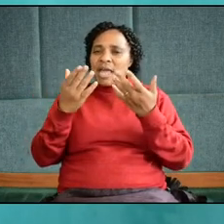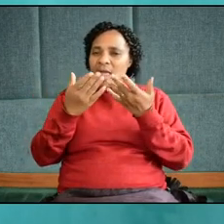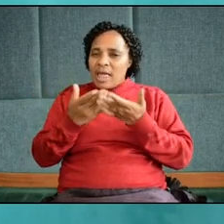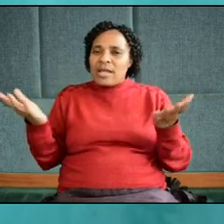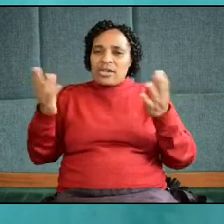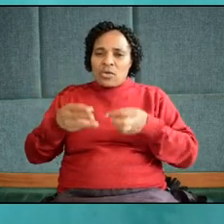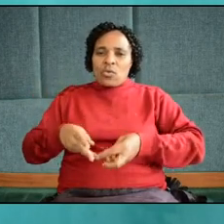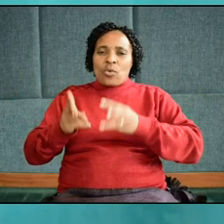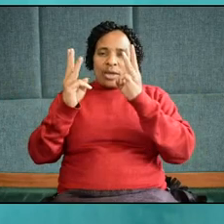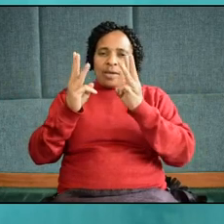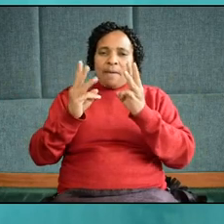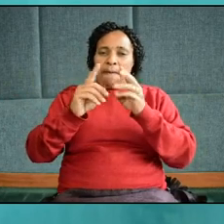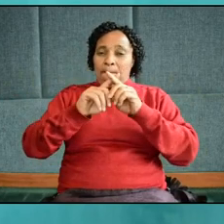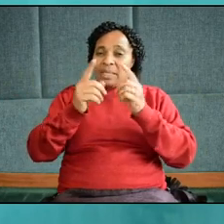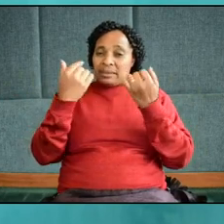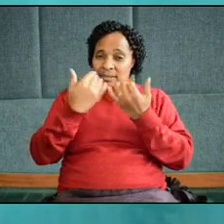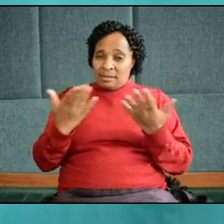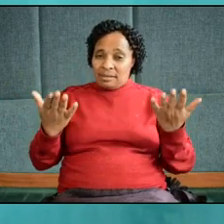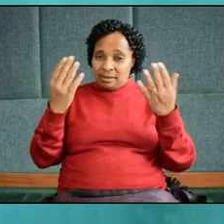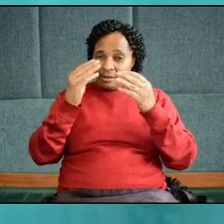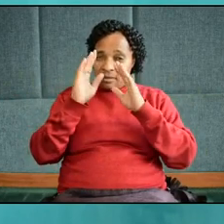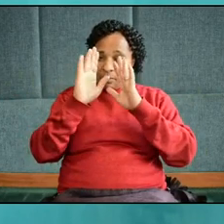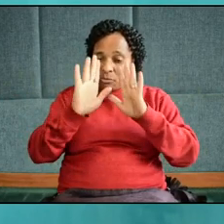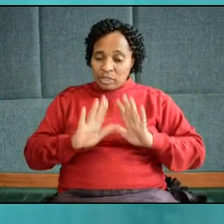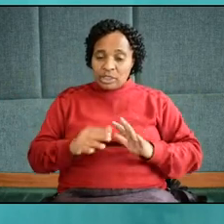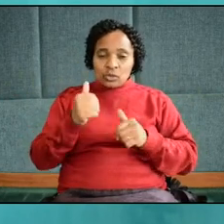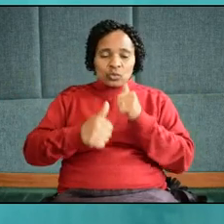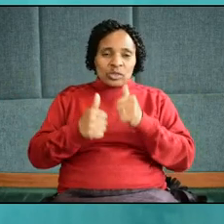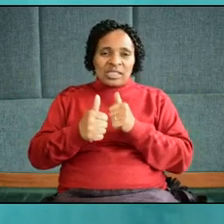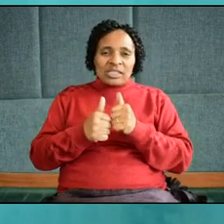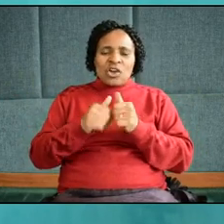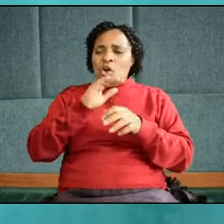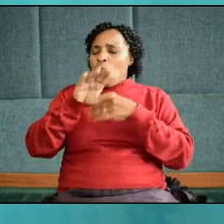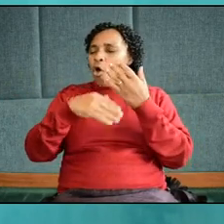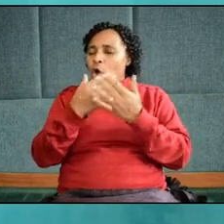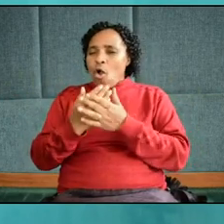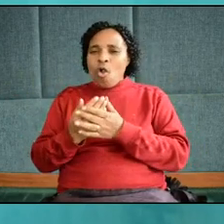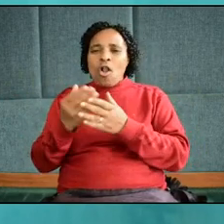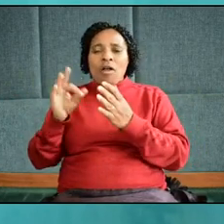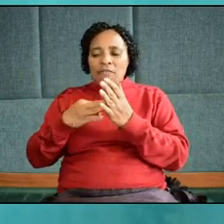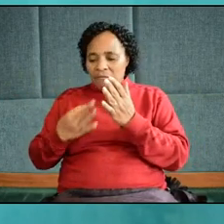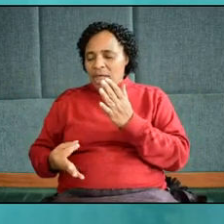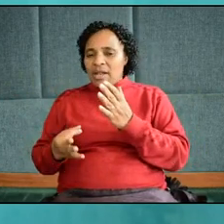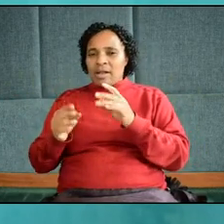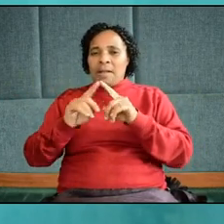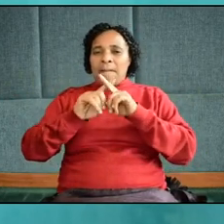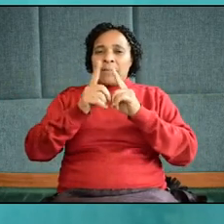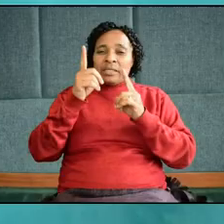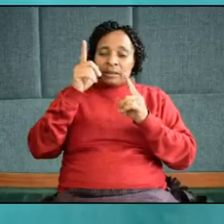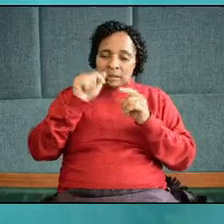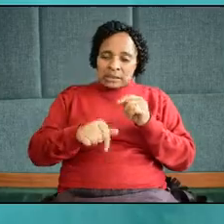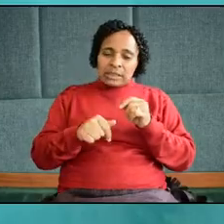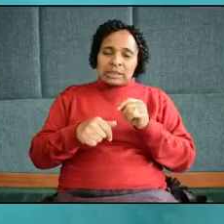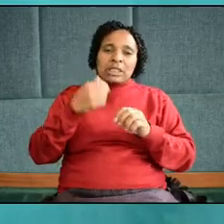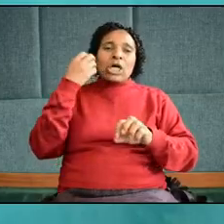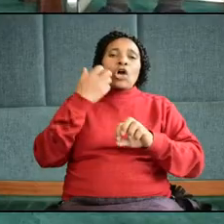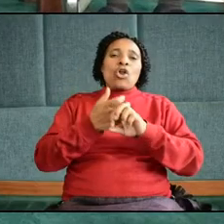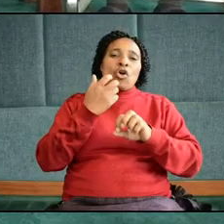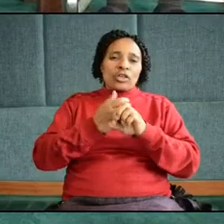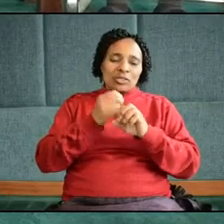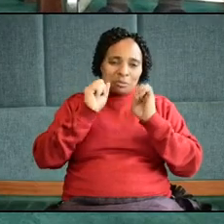that is. But I think the thing is, if all else fails, these rocks will speak to you.